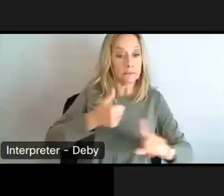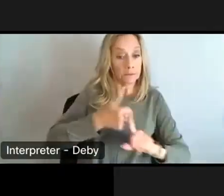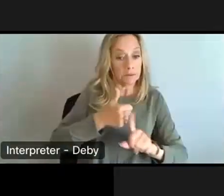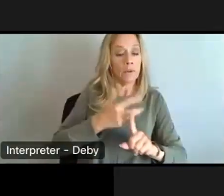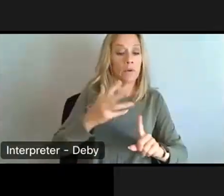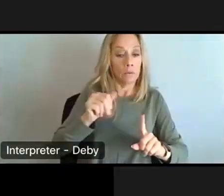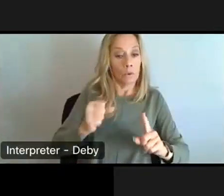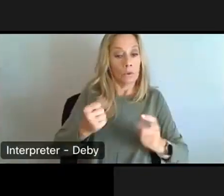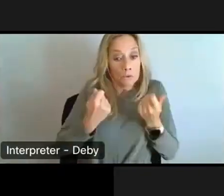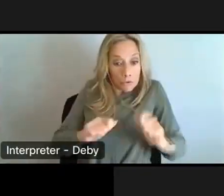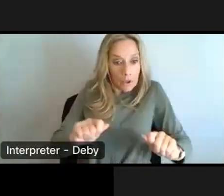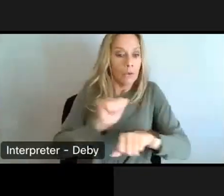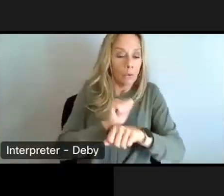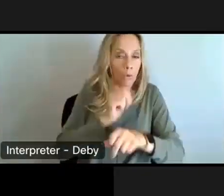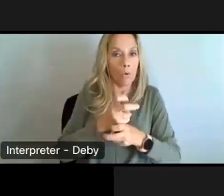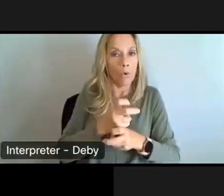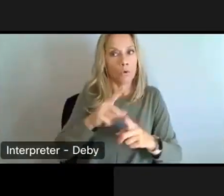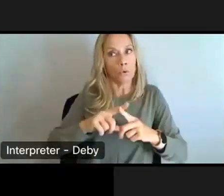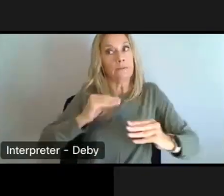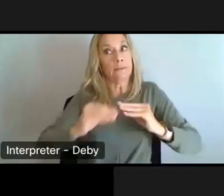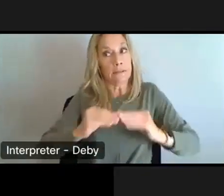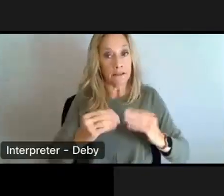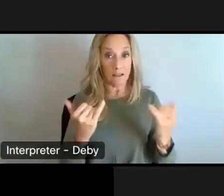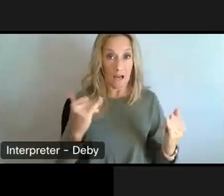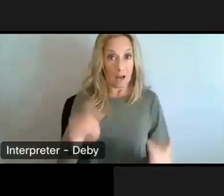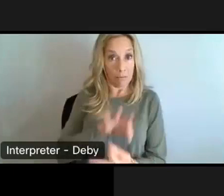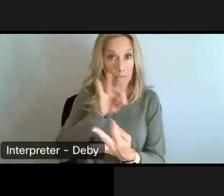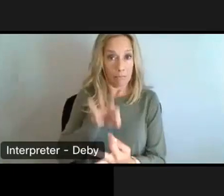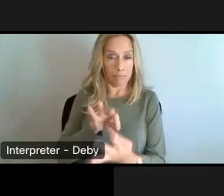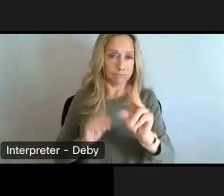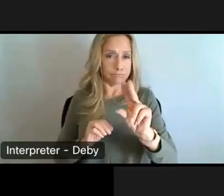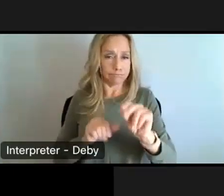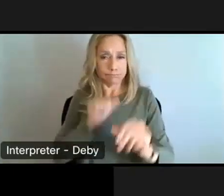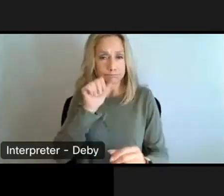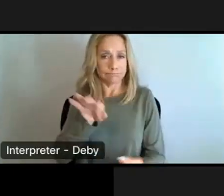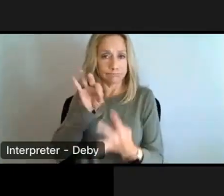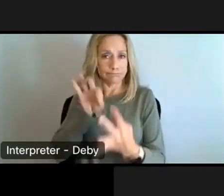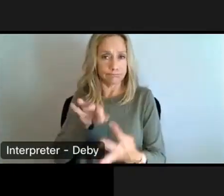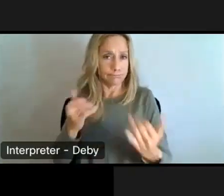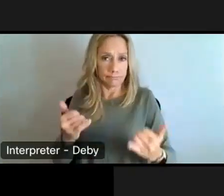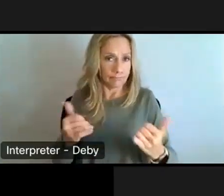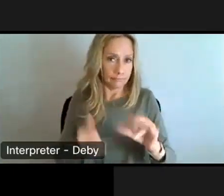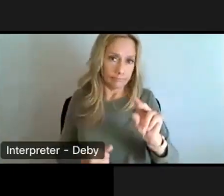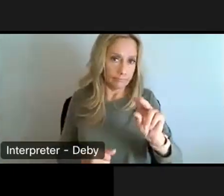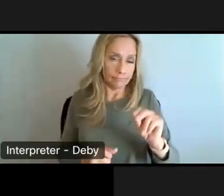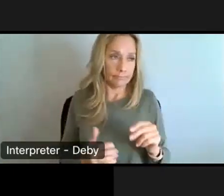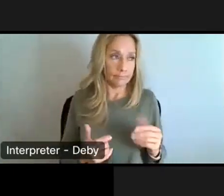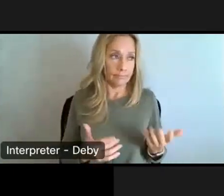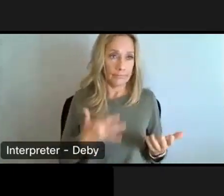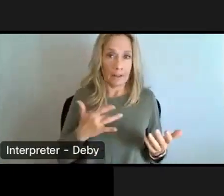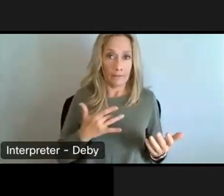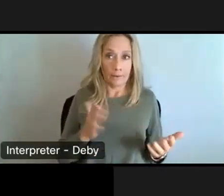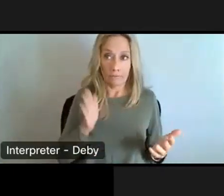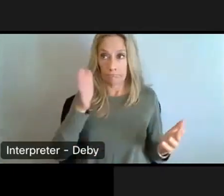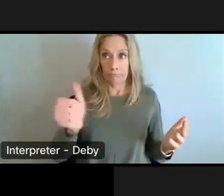to kind of to fix that. And is it perfect now? Absolutely not. um, and I don't think it'll ever be perfect.